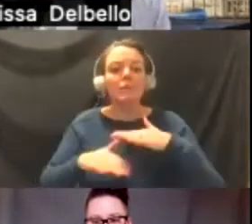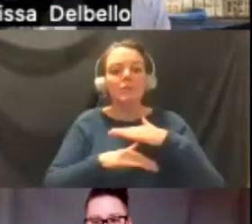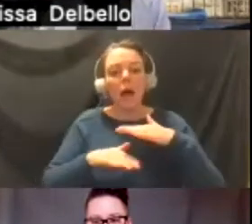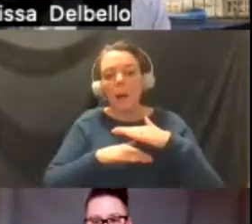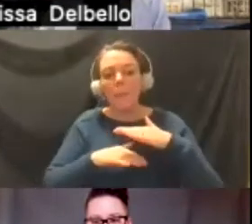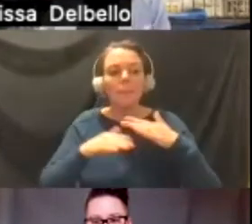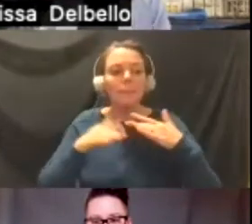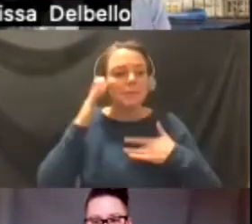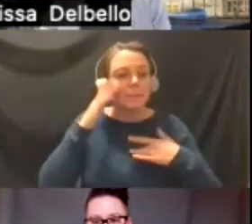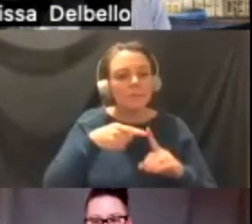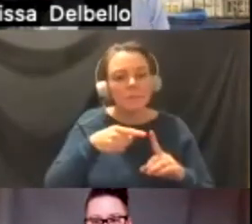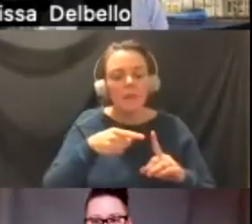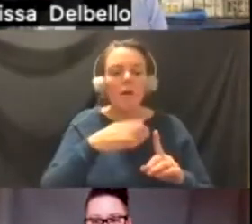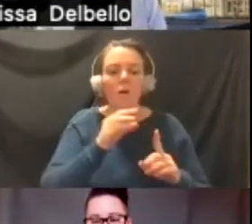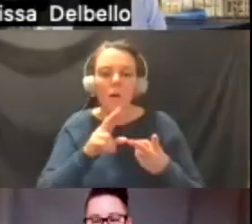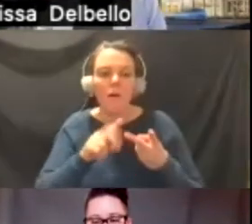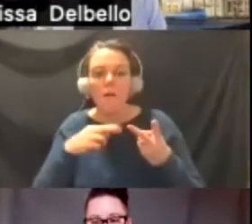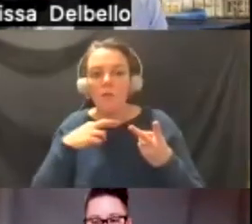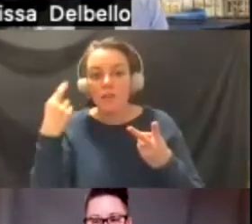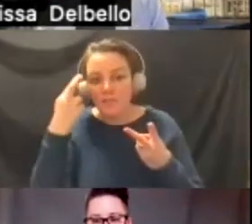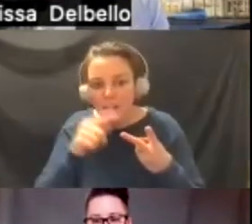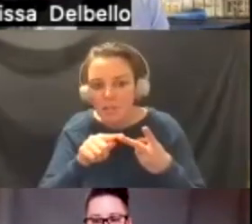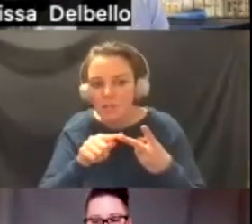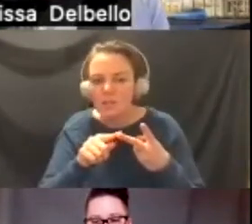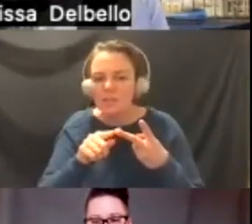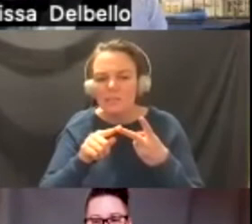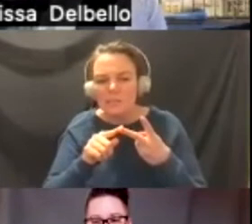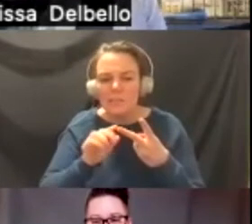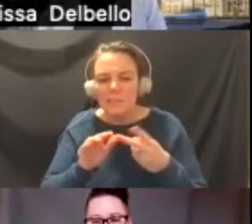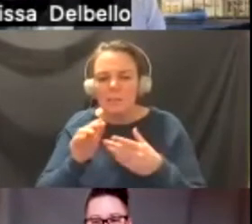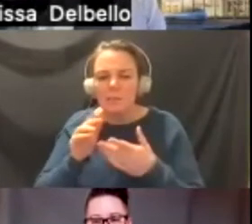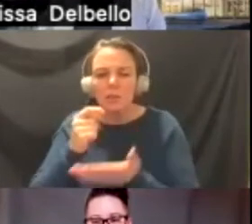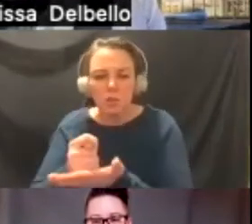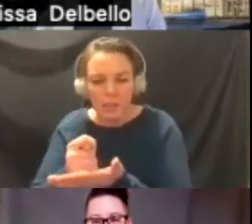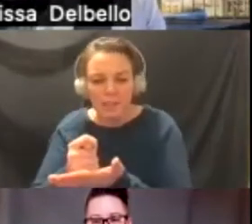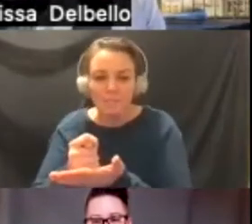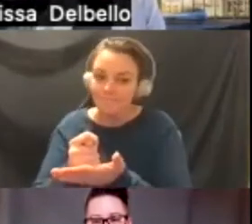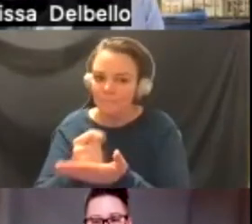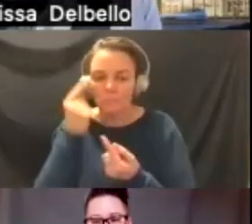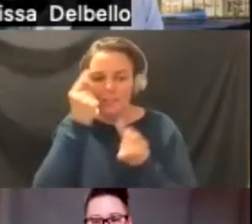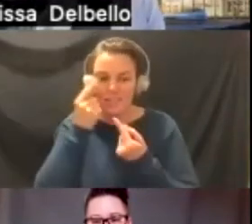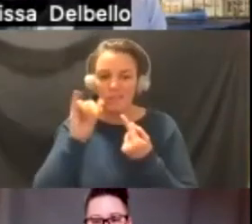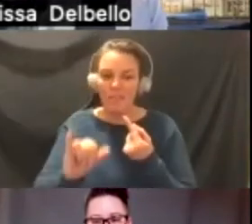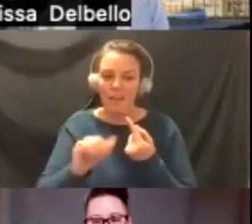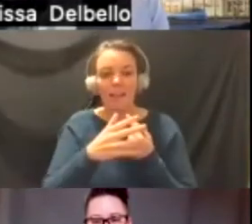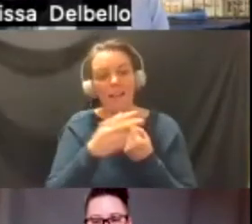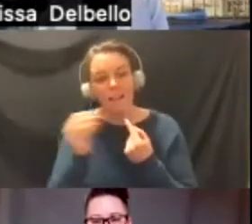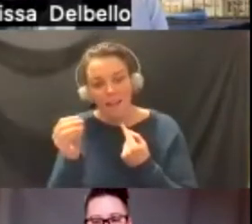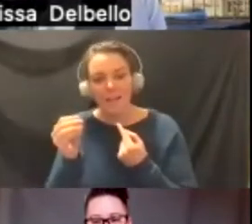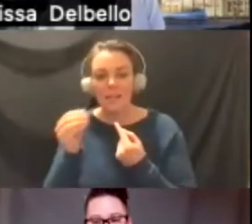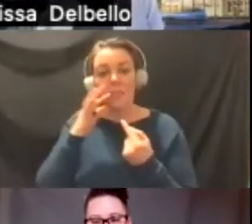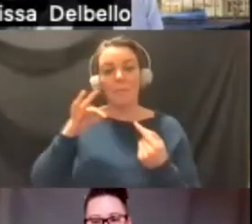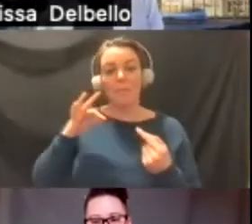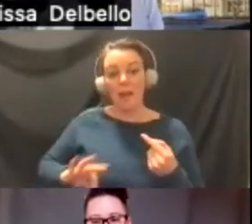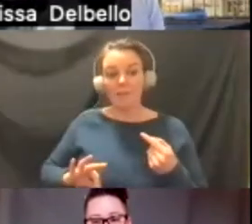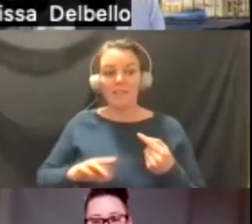or even just risk factors. So you're going to have to take that into consideration. The benefits